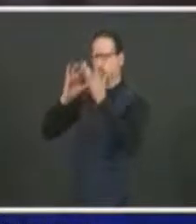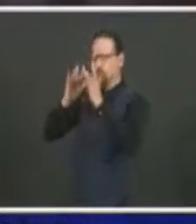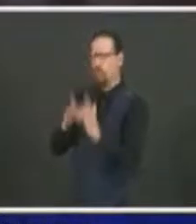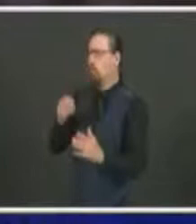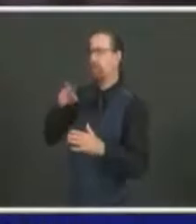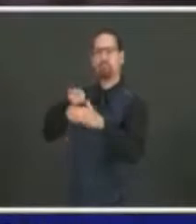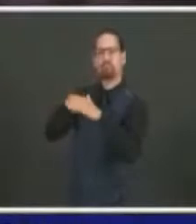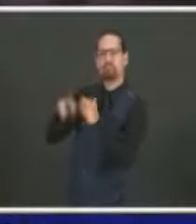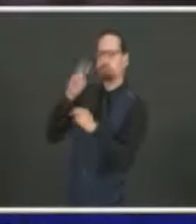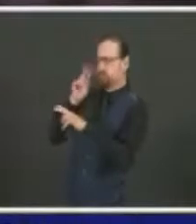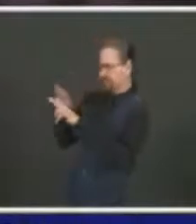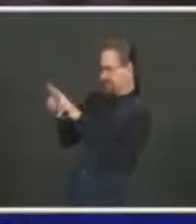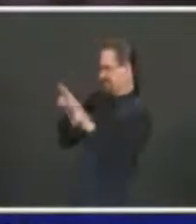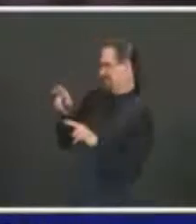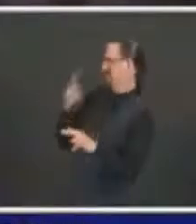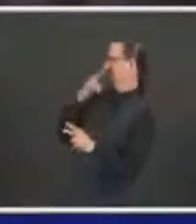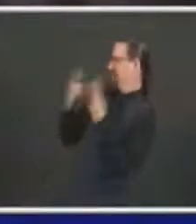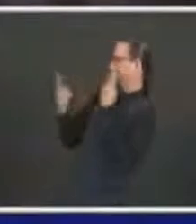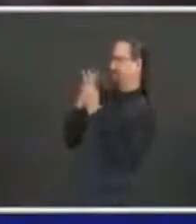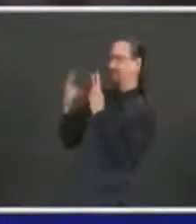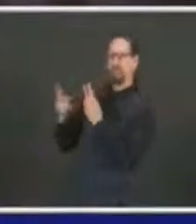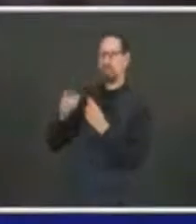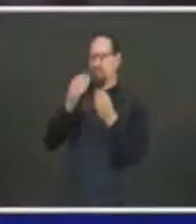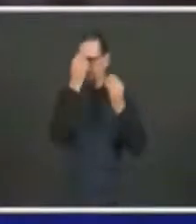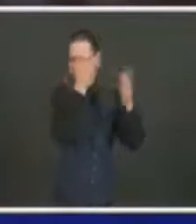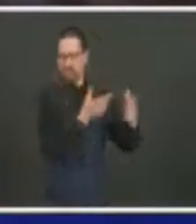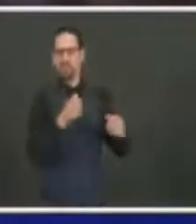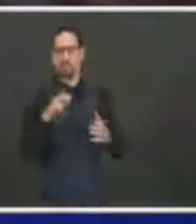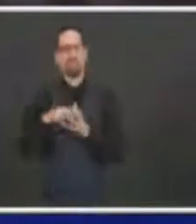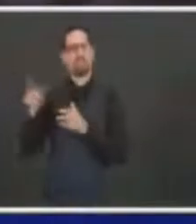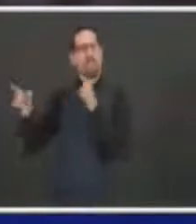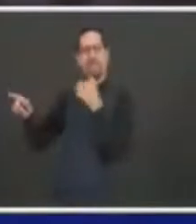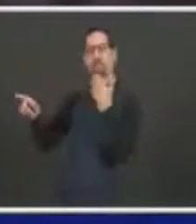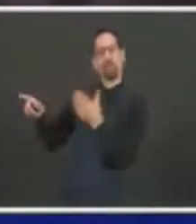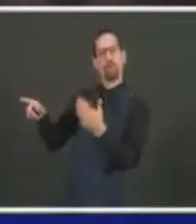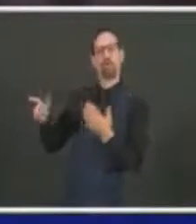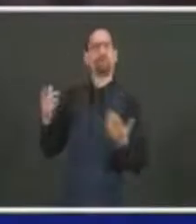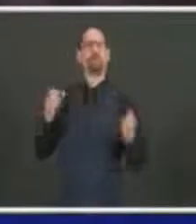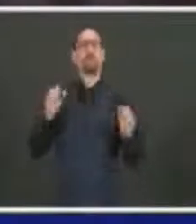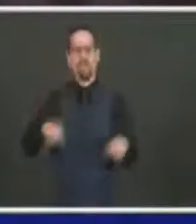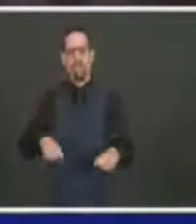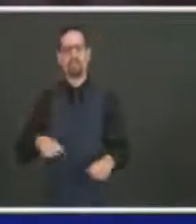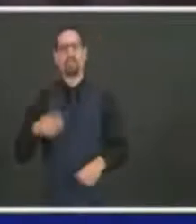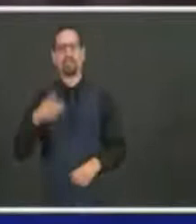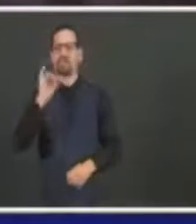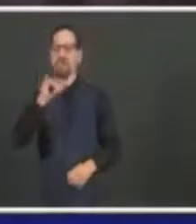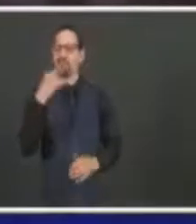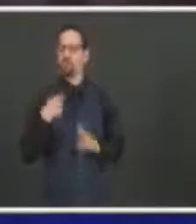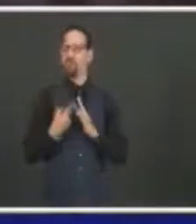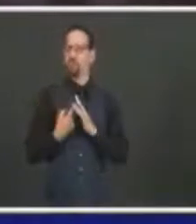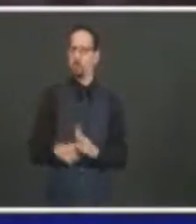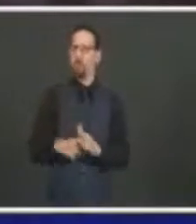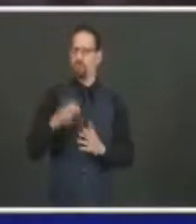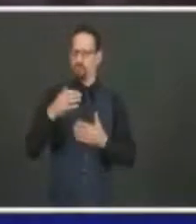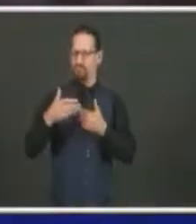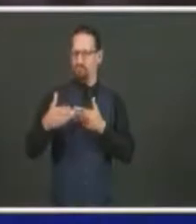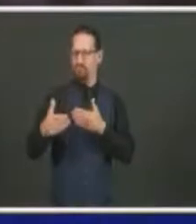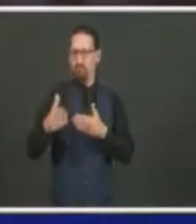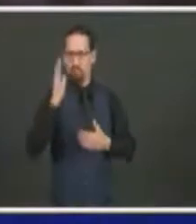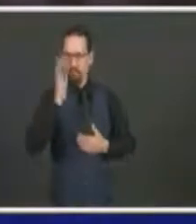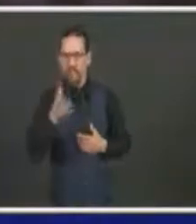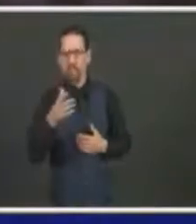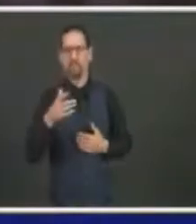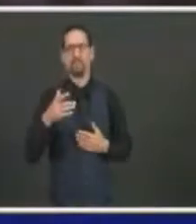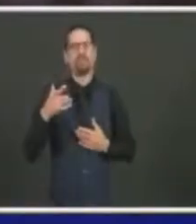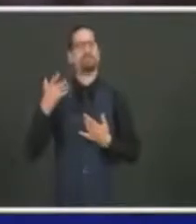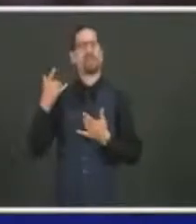not? So I decided to wait a little bit, but now that is exactly where we're going to go. Is there going to be more